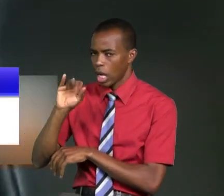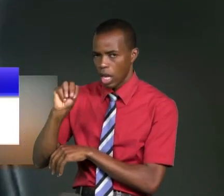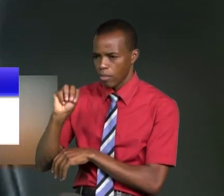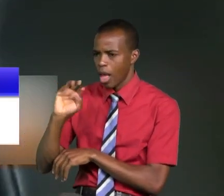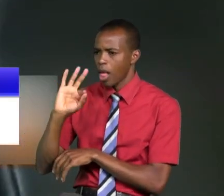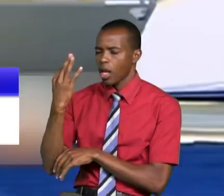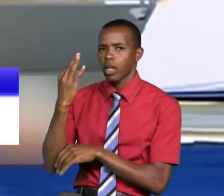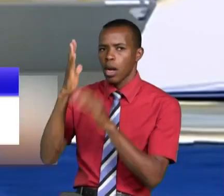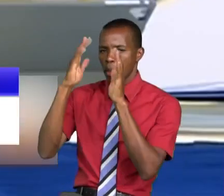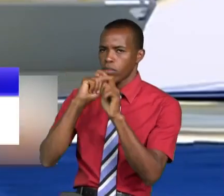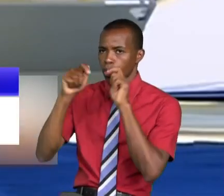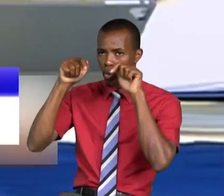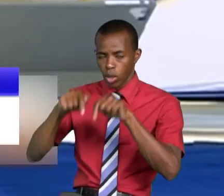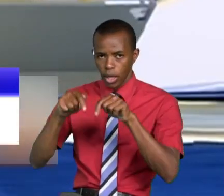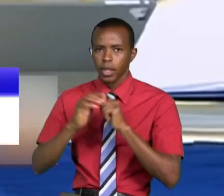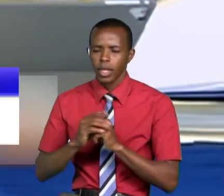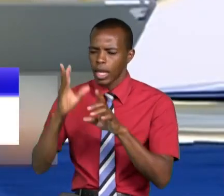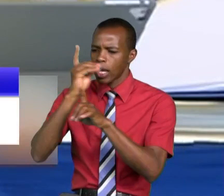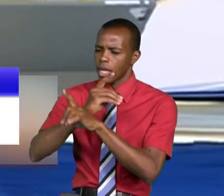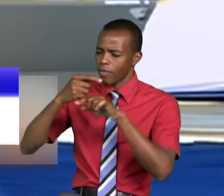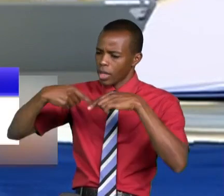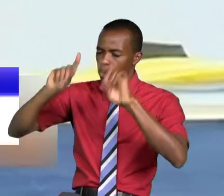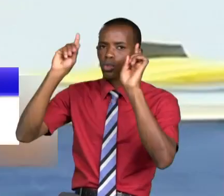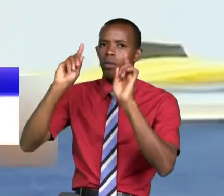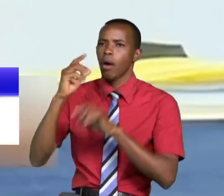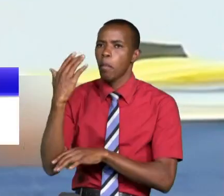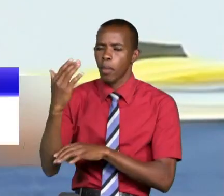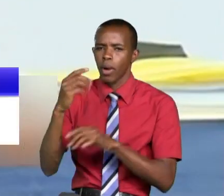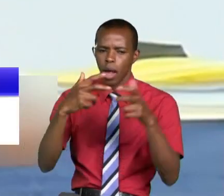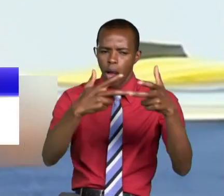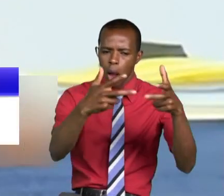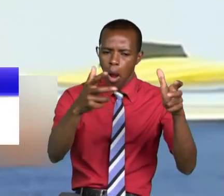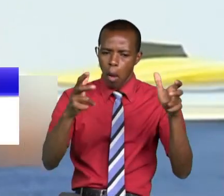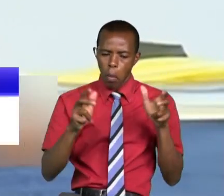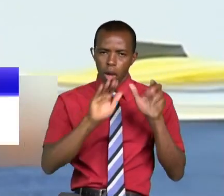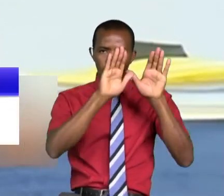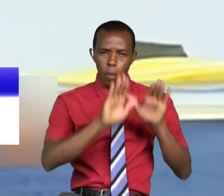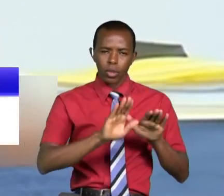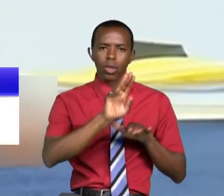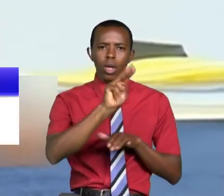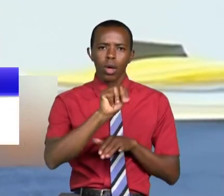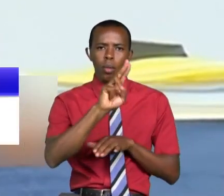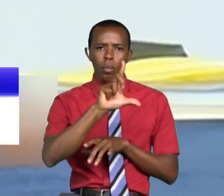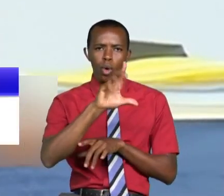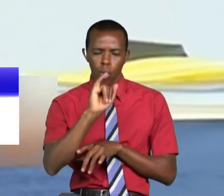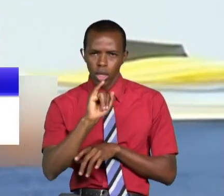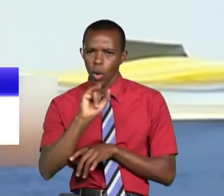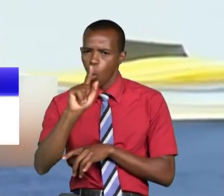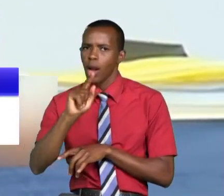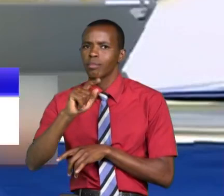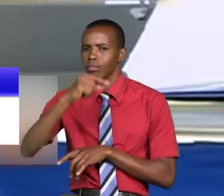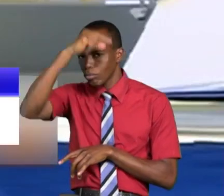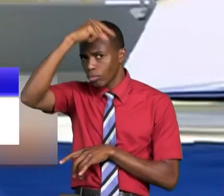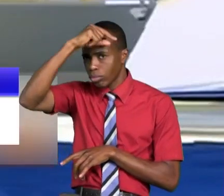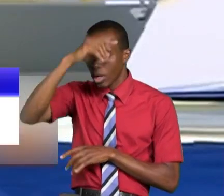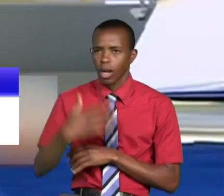be interviewed today, was forced to defend his credentials after the panel chair, Elizabeth Muli, found fault with one of his education degrees.